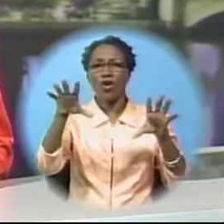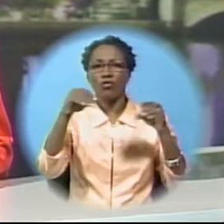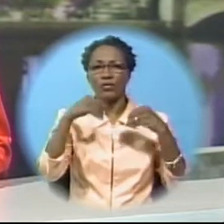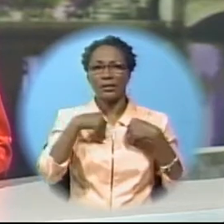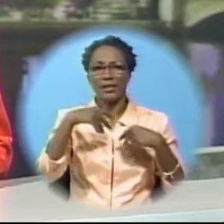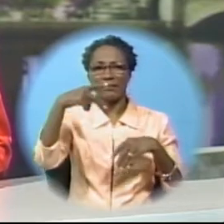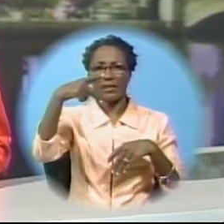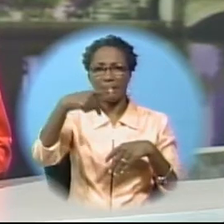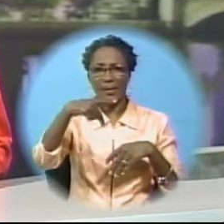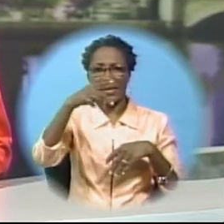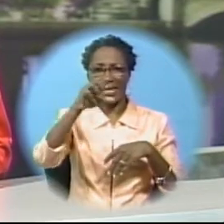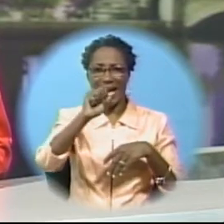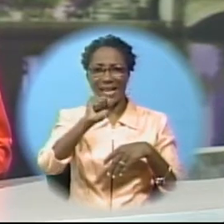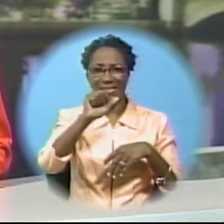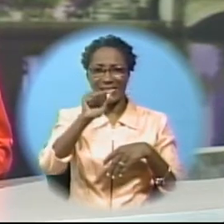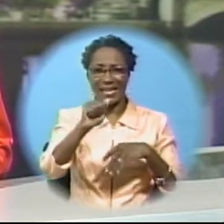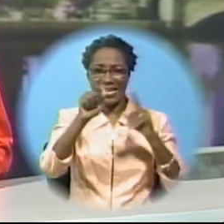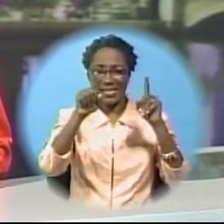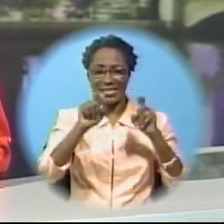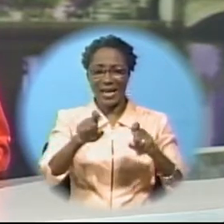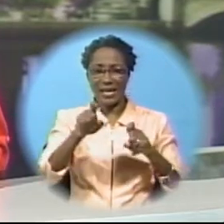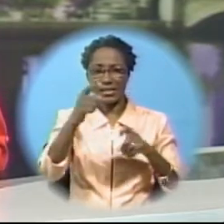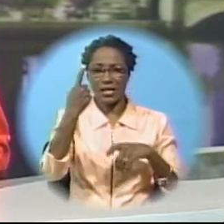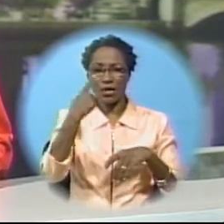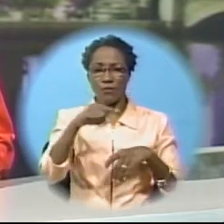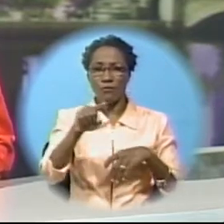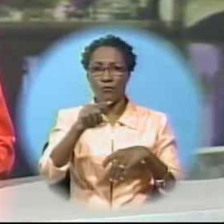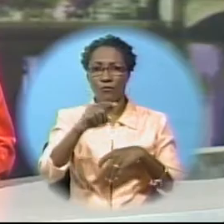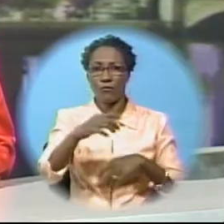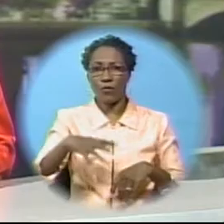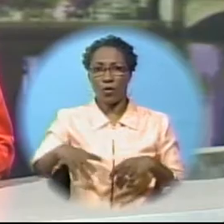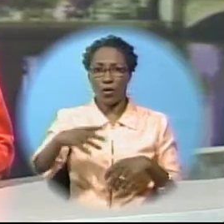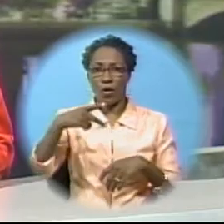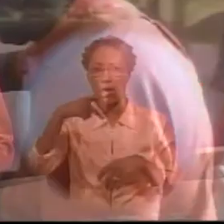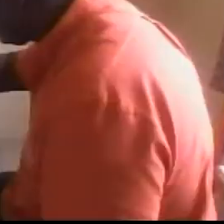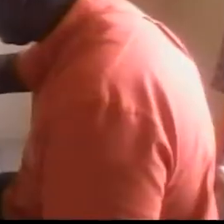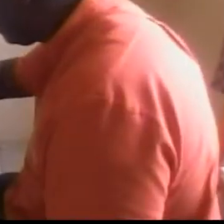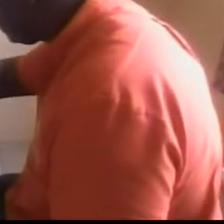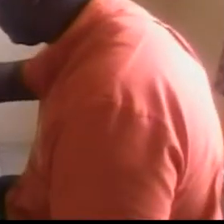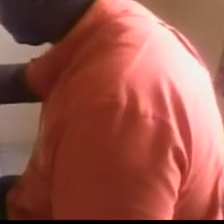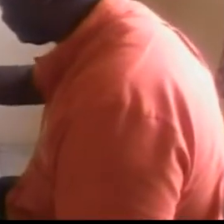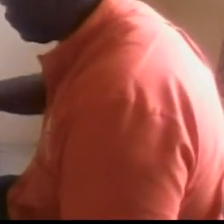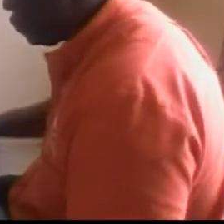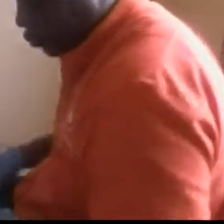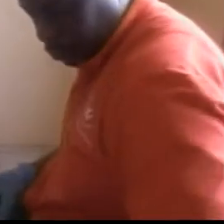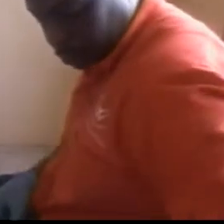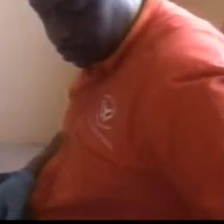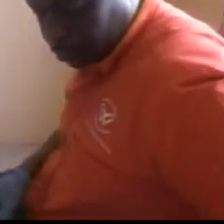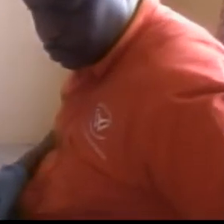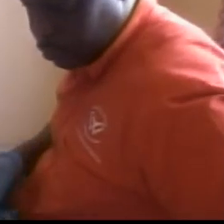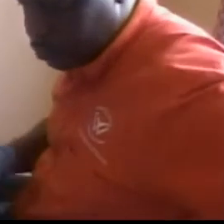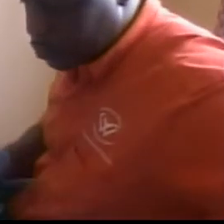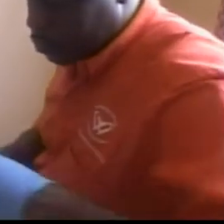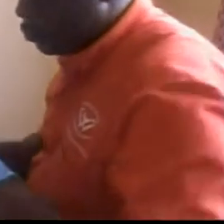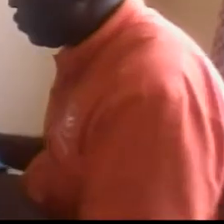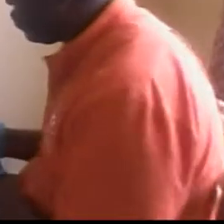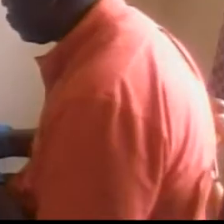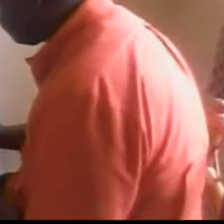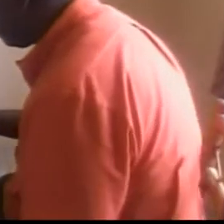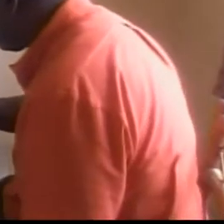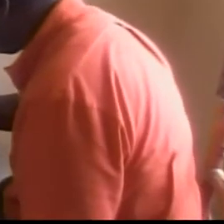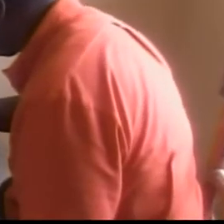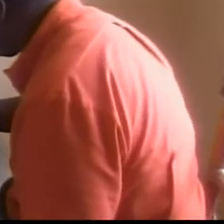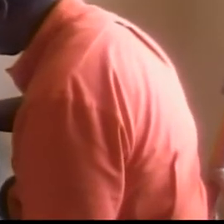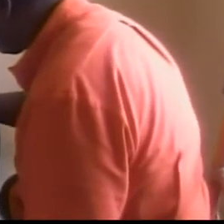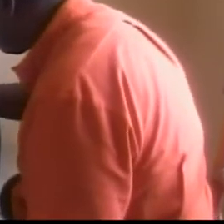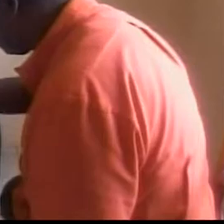prostate-specific antigen or PSA test over the weekend. The opportunity was provided by Cancer Support Services in its latest